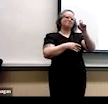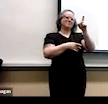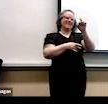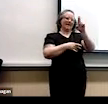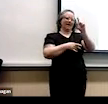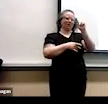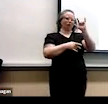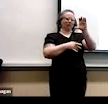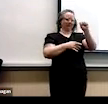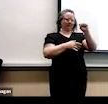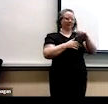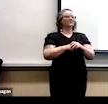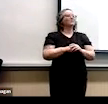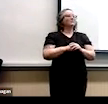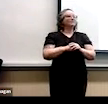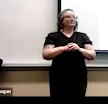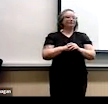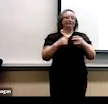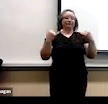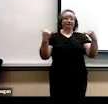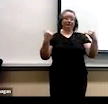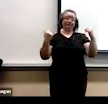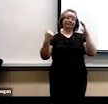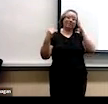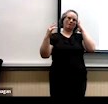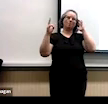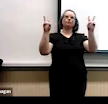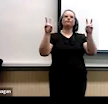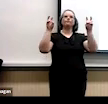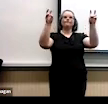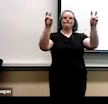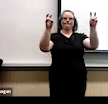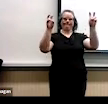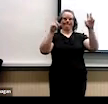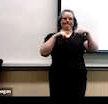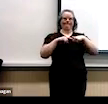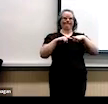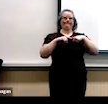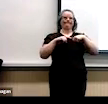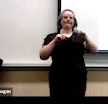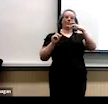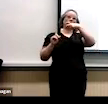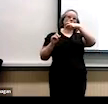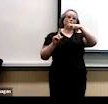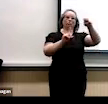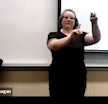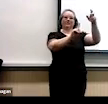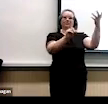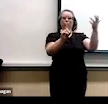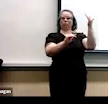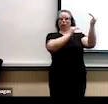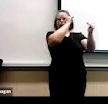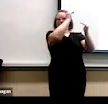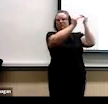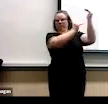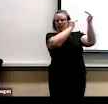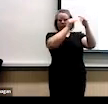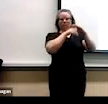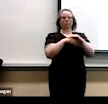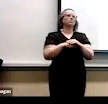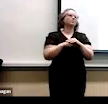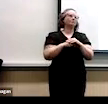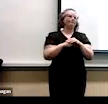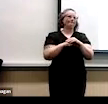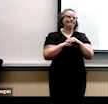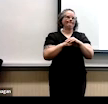She is going to be speaking today about transition to adulthood, and her main clinical focus is in the